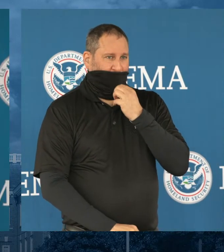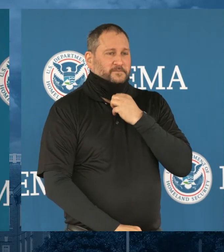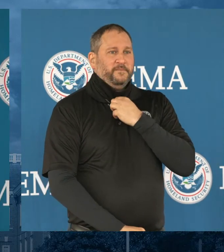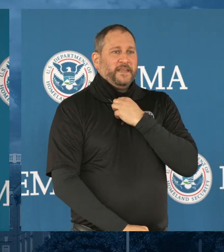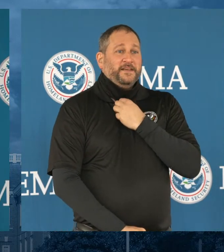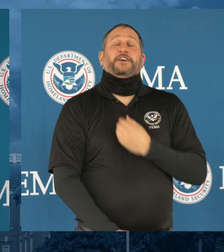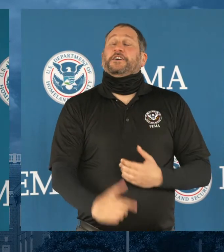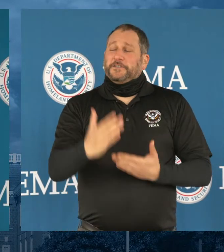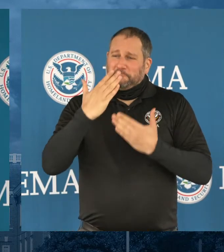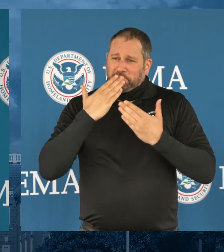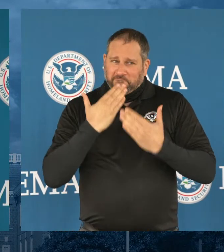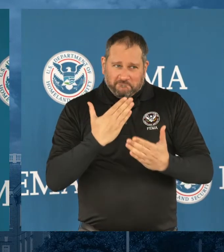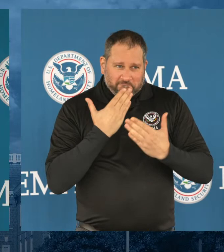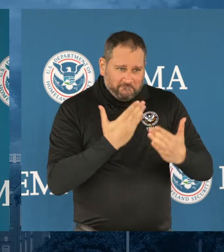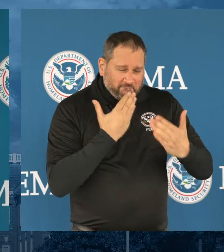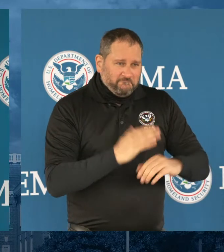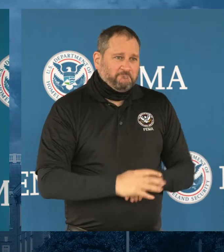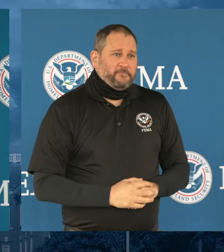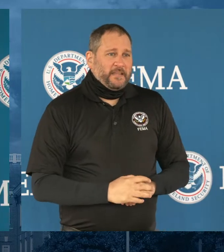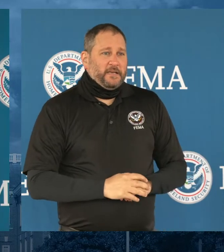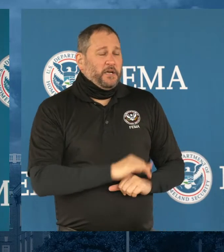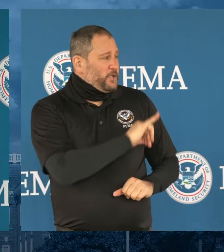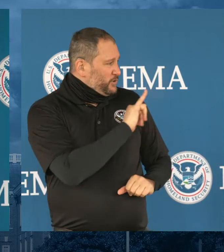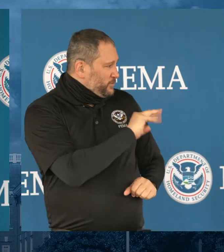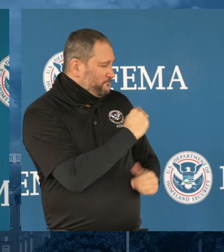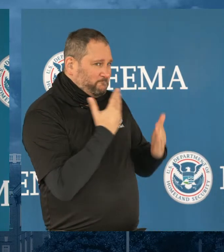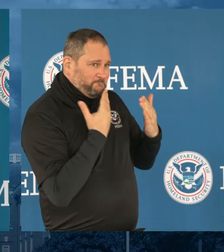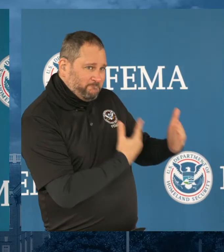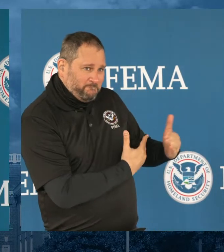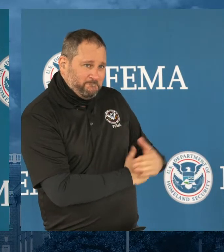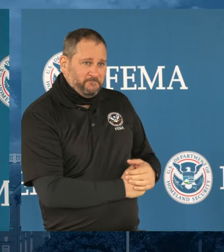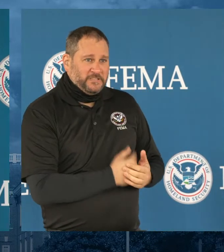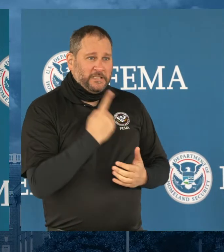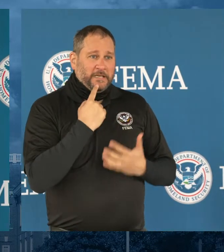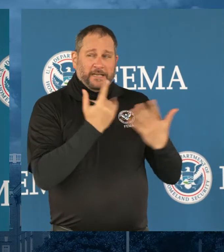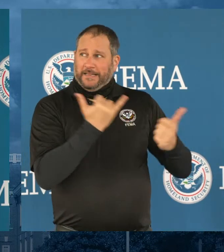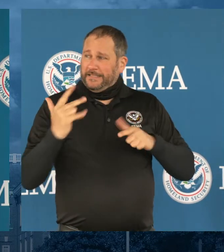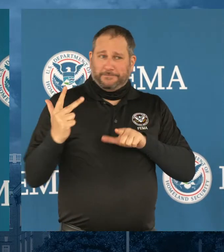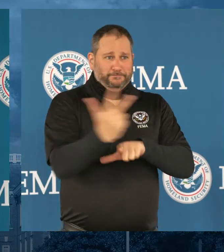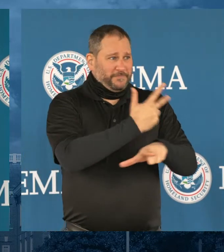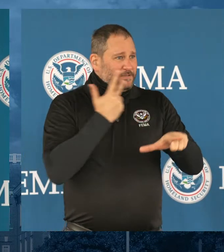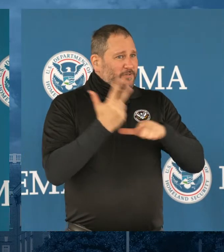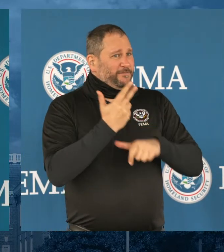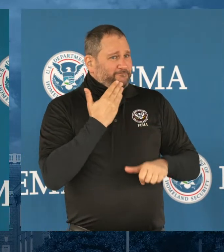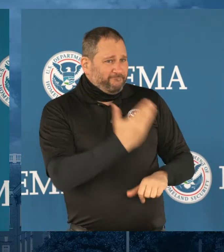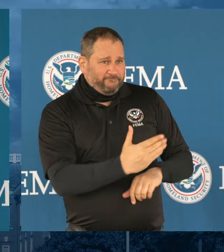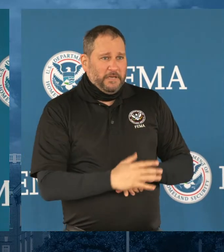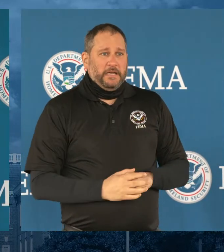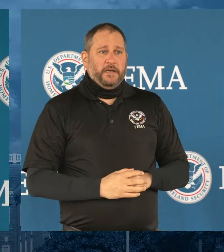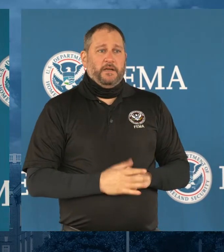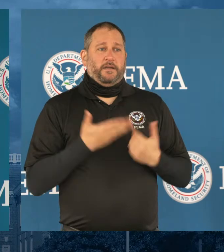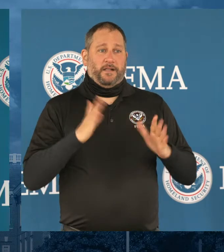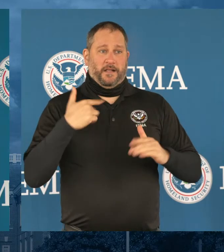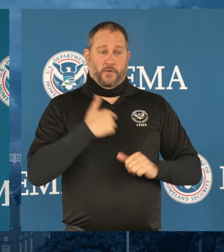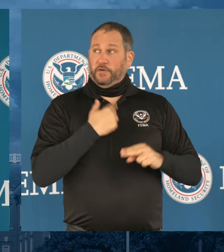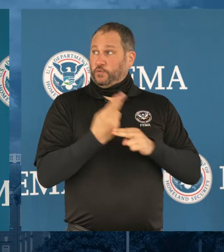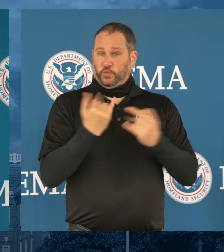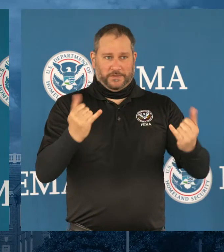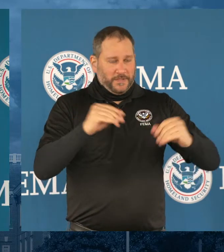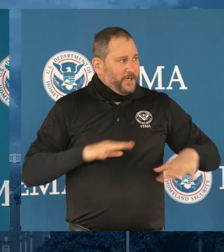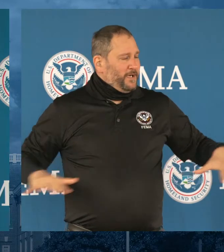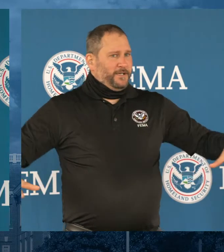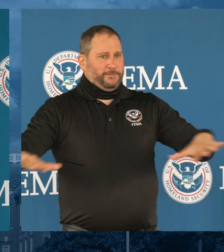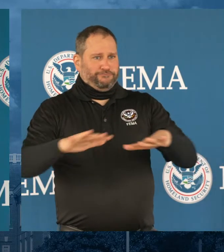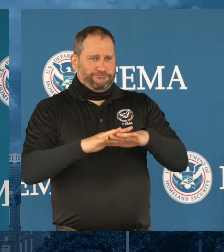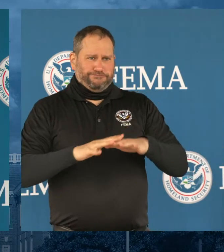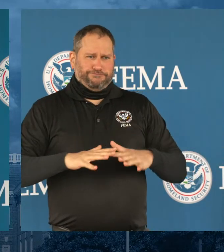Thank you very much, Jim, and thank you to the Speedway for allowing us to use your property for everything that